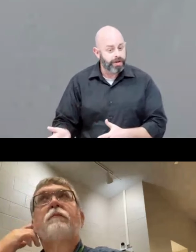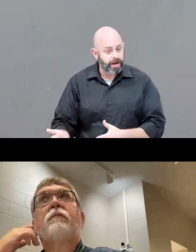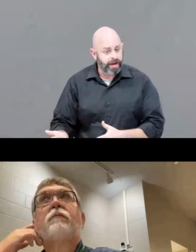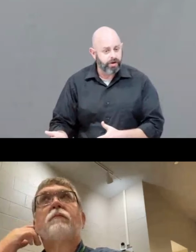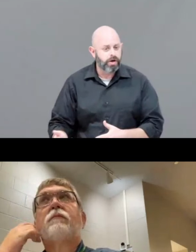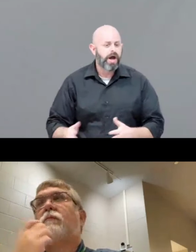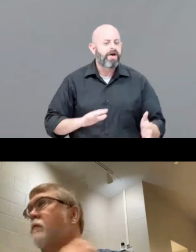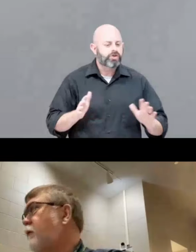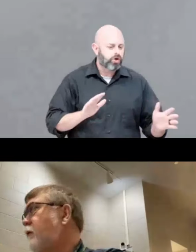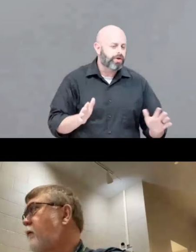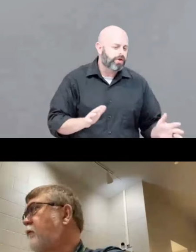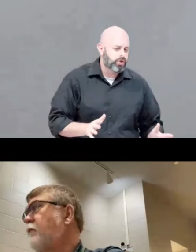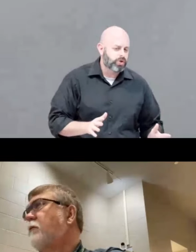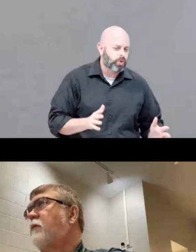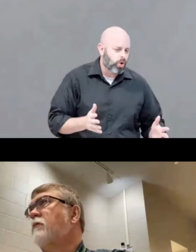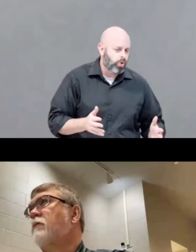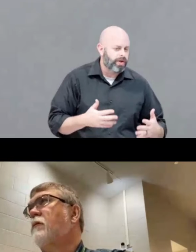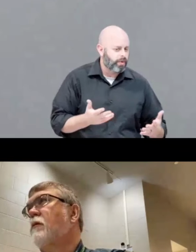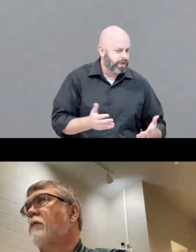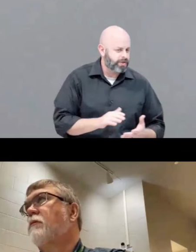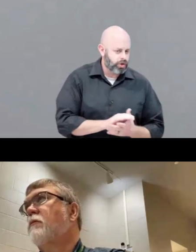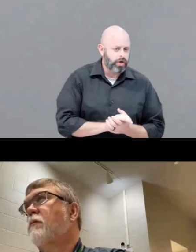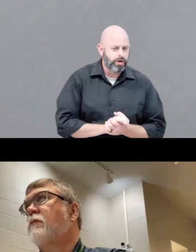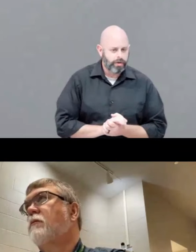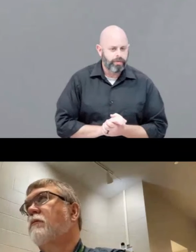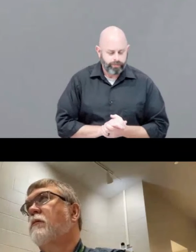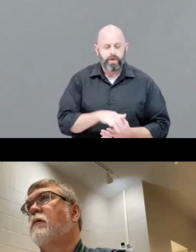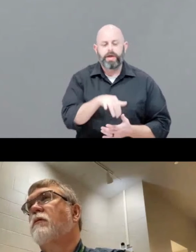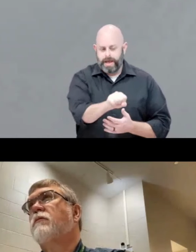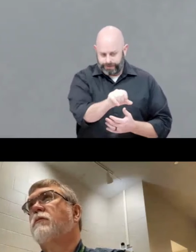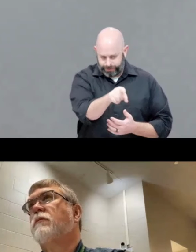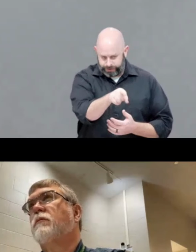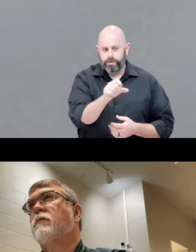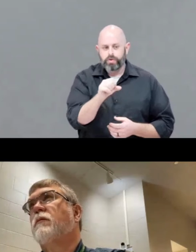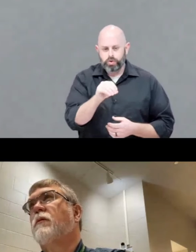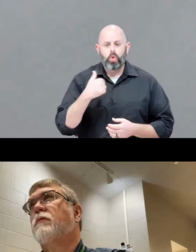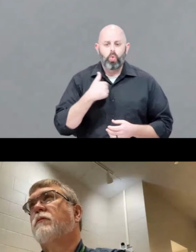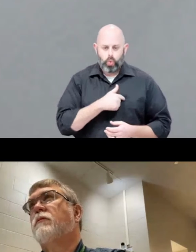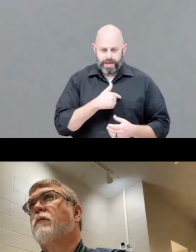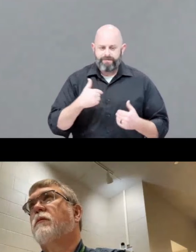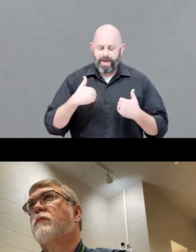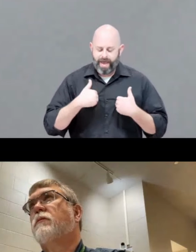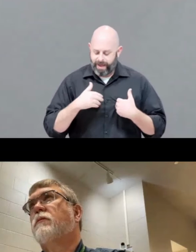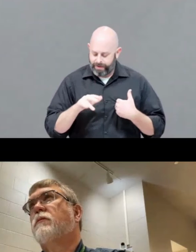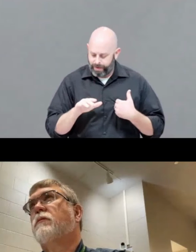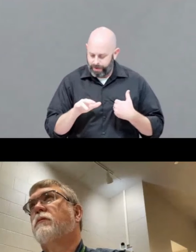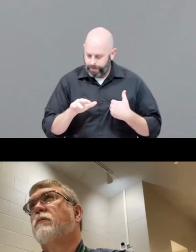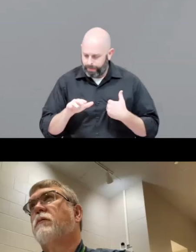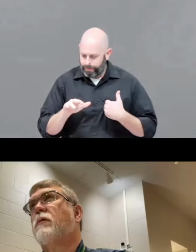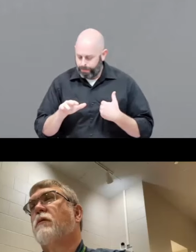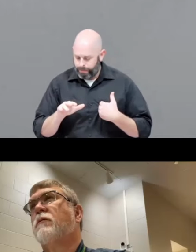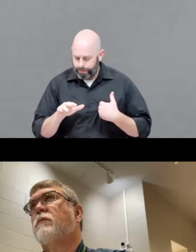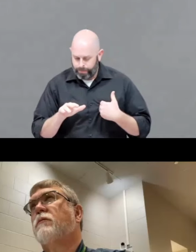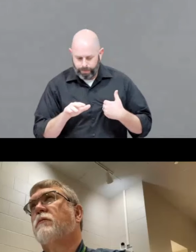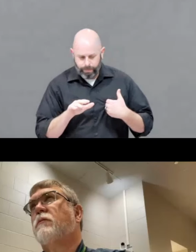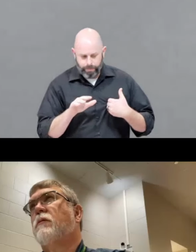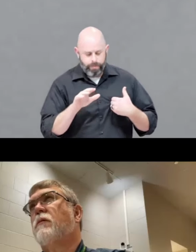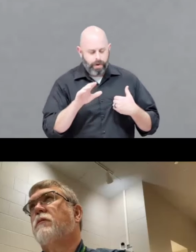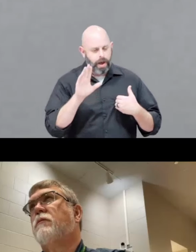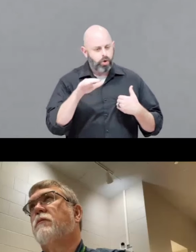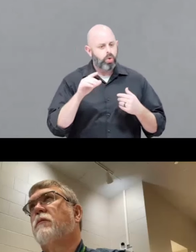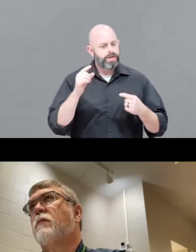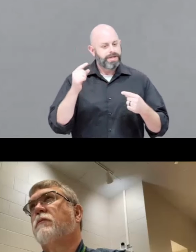want to talk about that later? I just heard that the students were cold, and that was a concern. Yes, so we have had, I know since I've